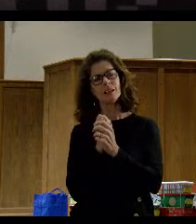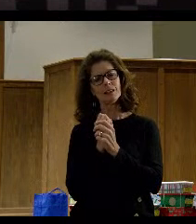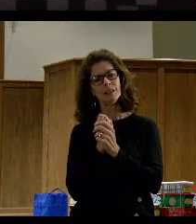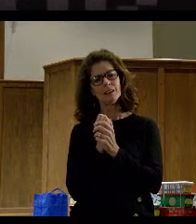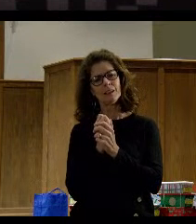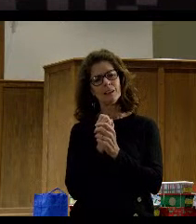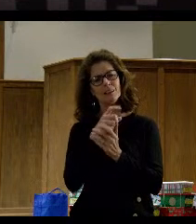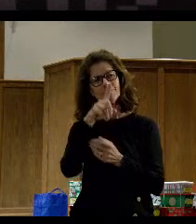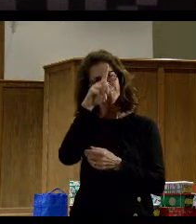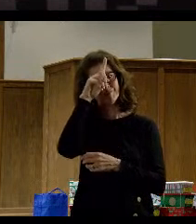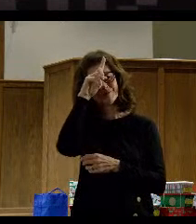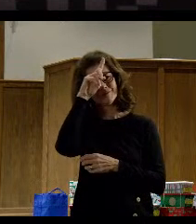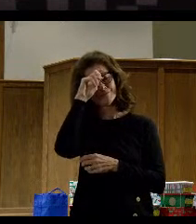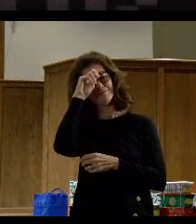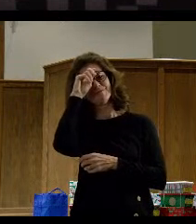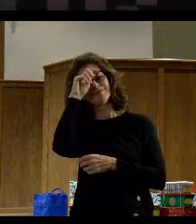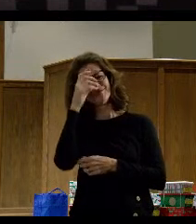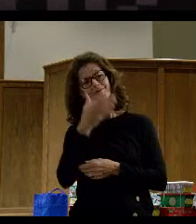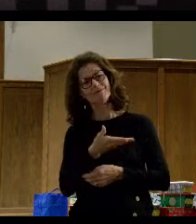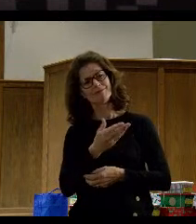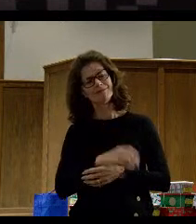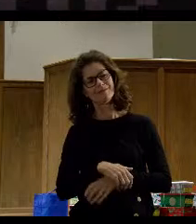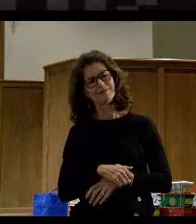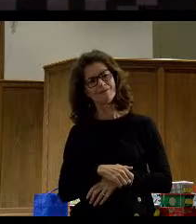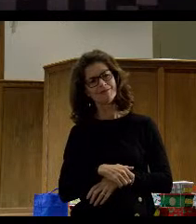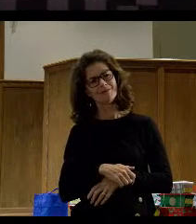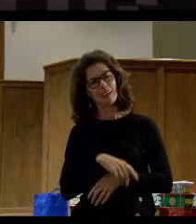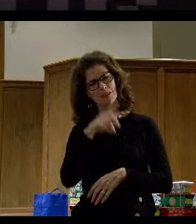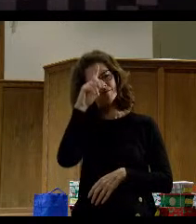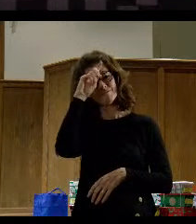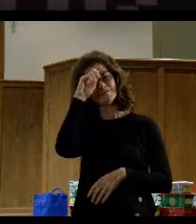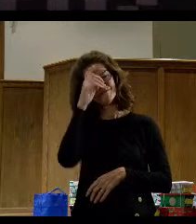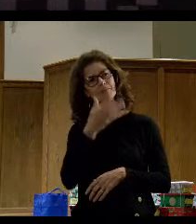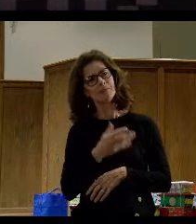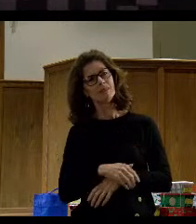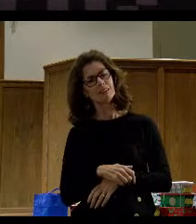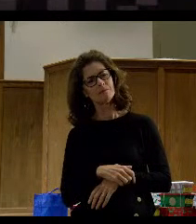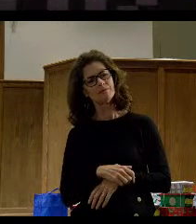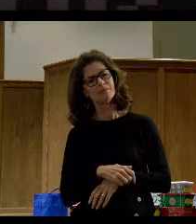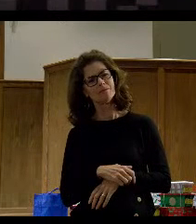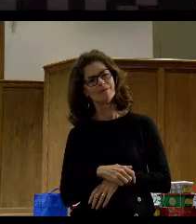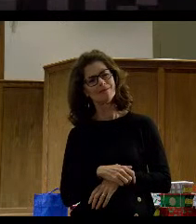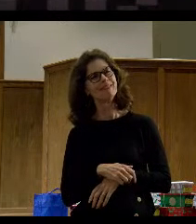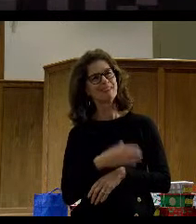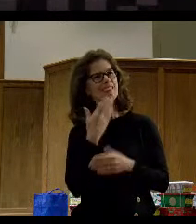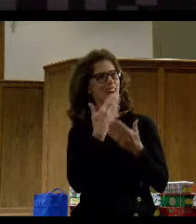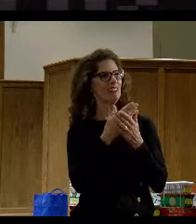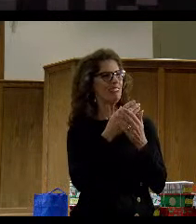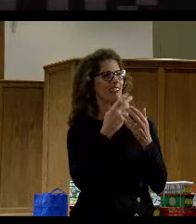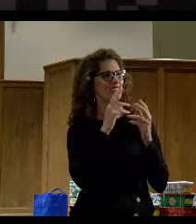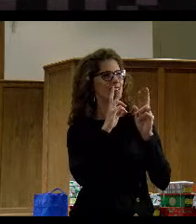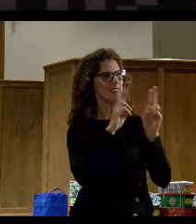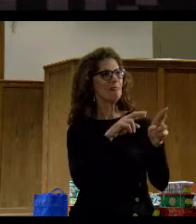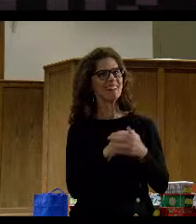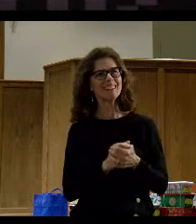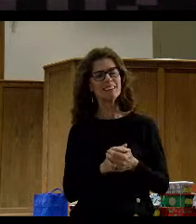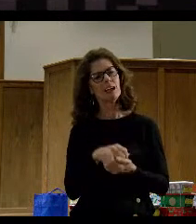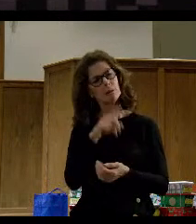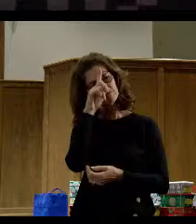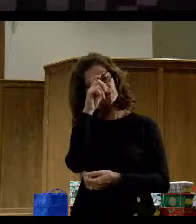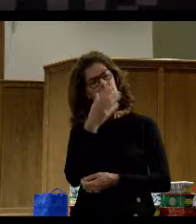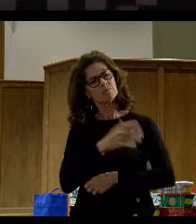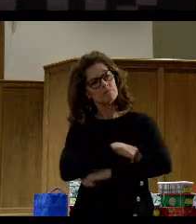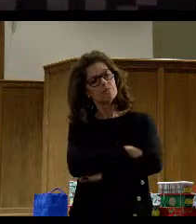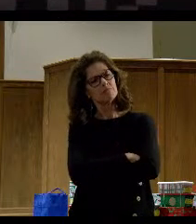am puzzled by those fellows. Wouldn't that be a great reaction if we could just adopt that? I am puzzled by those fellows. He